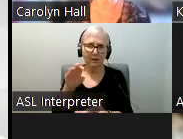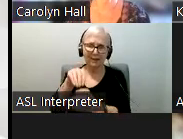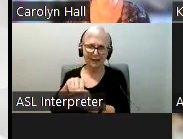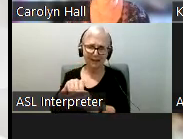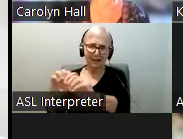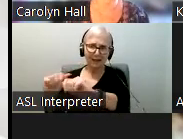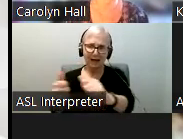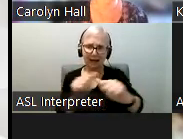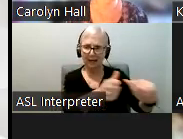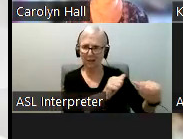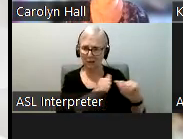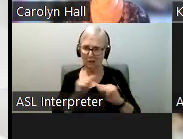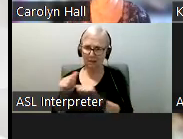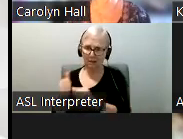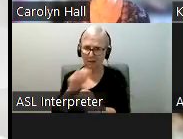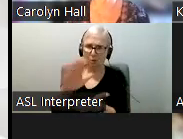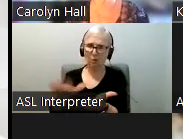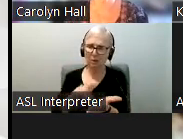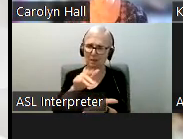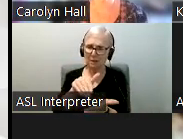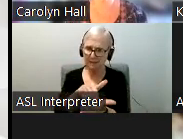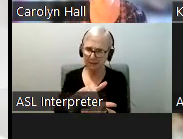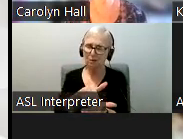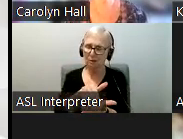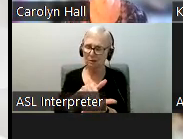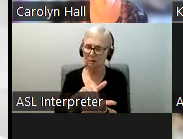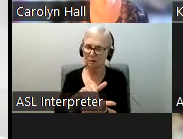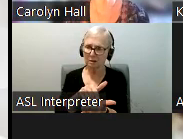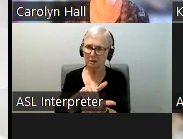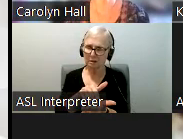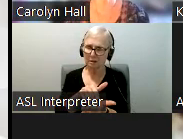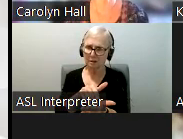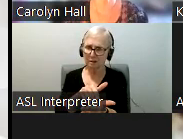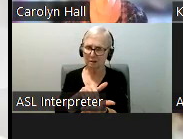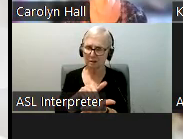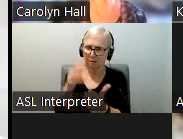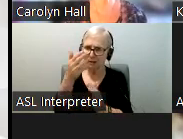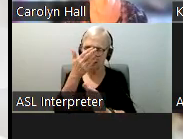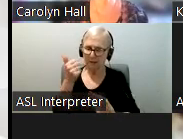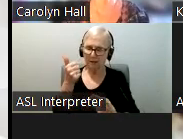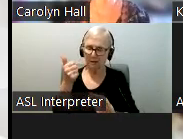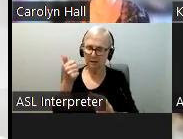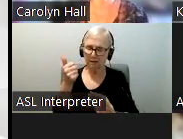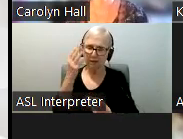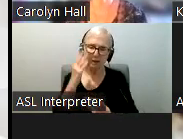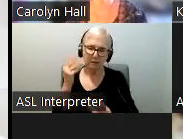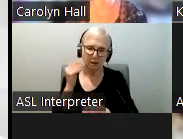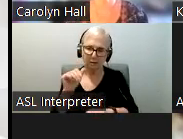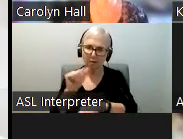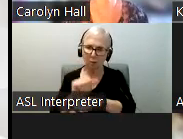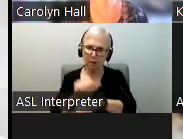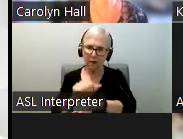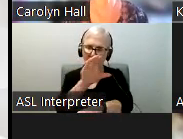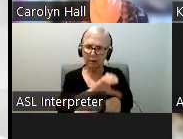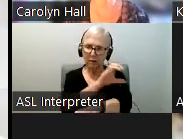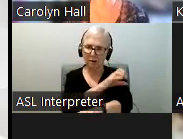and centers due to the experience of working with people on the Colorado support